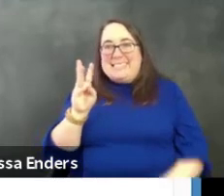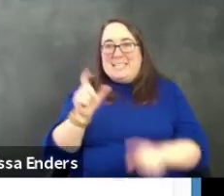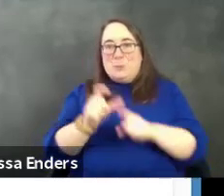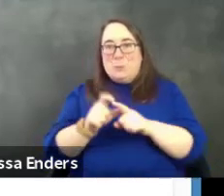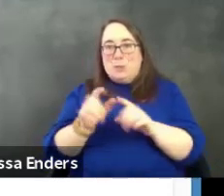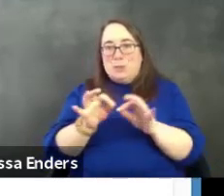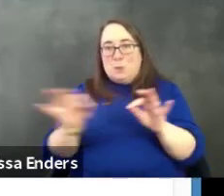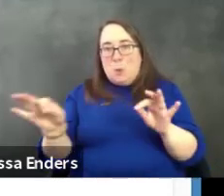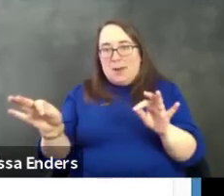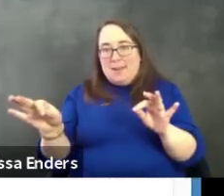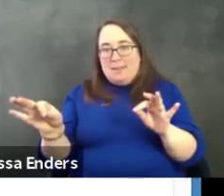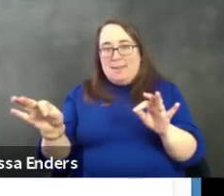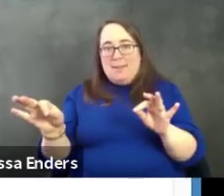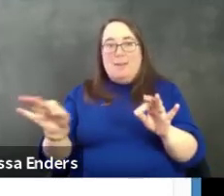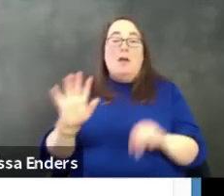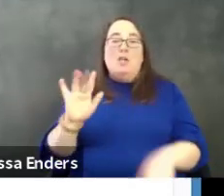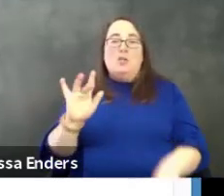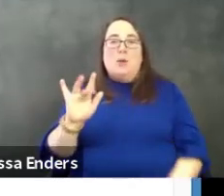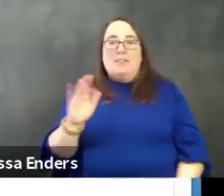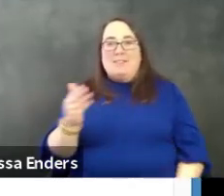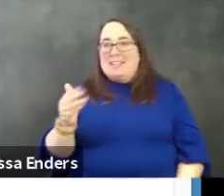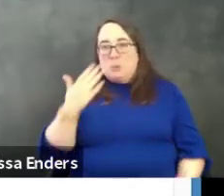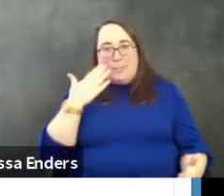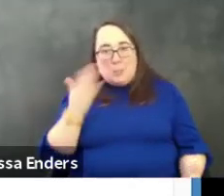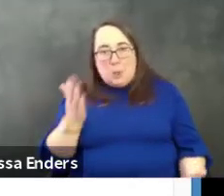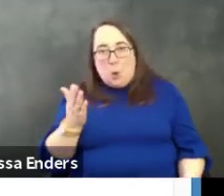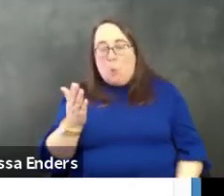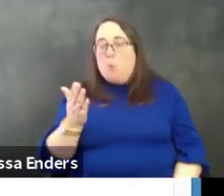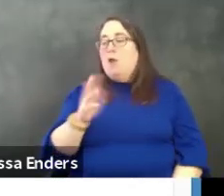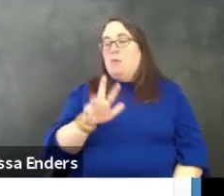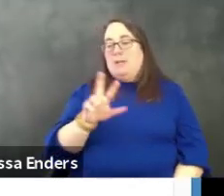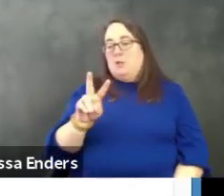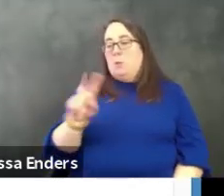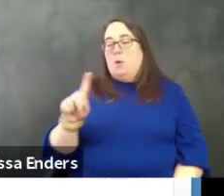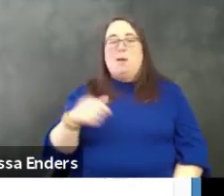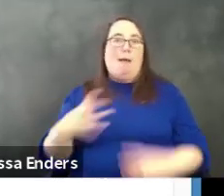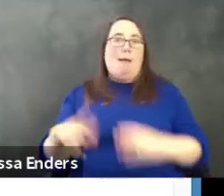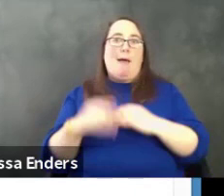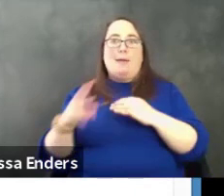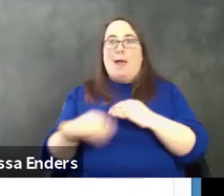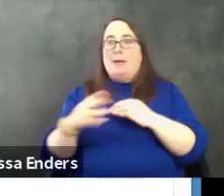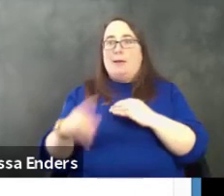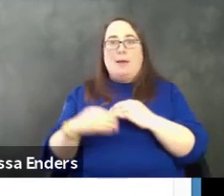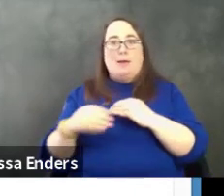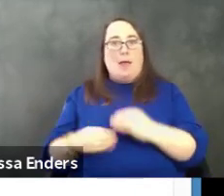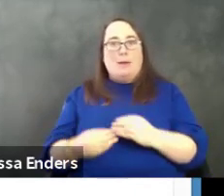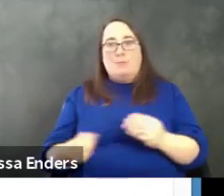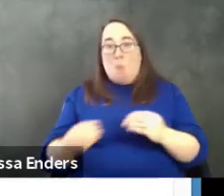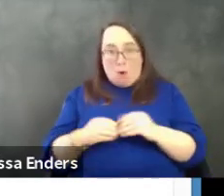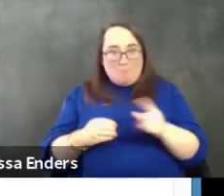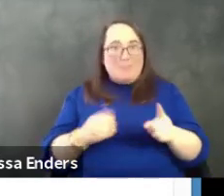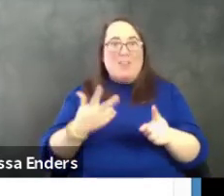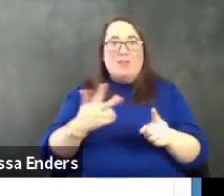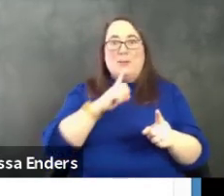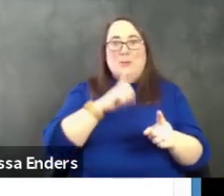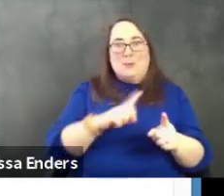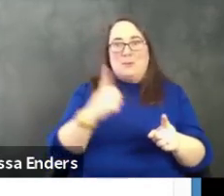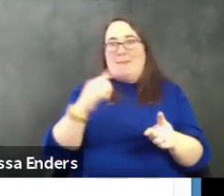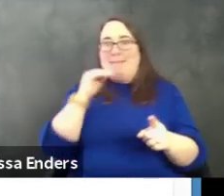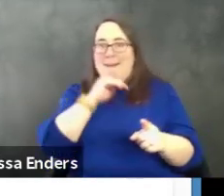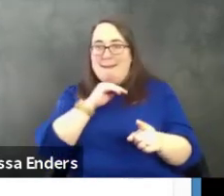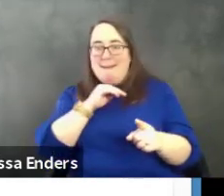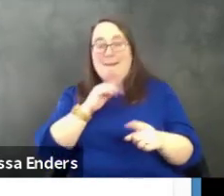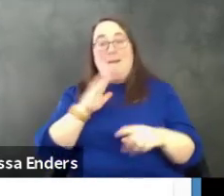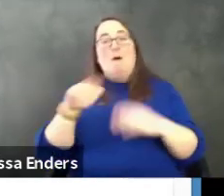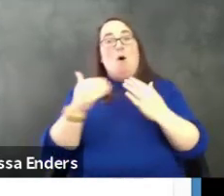PMI, 25 things you didn't know, 3, 2, 1. And I'm continually adding more of these. There's that 3 truths and a lie. So all of that, we think